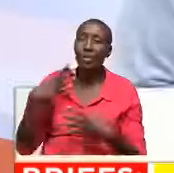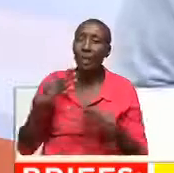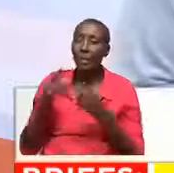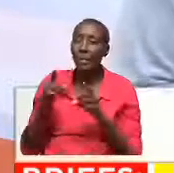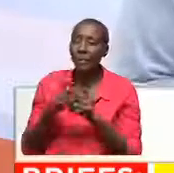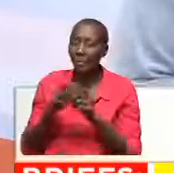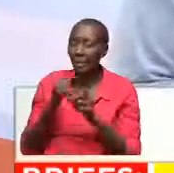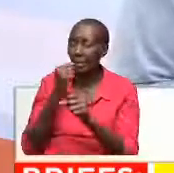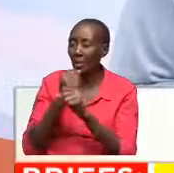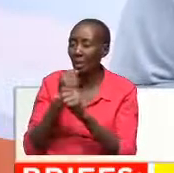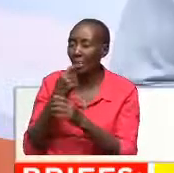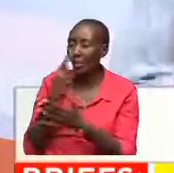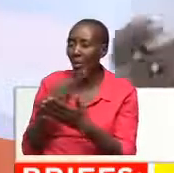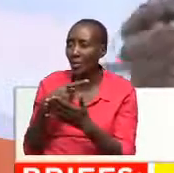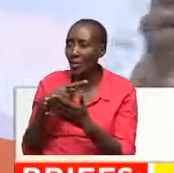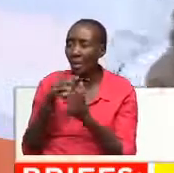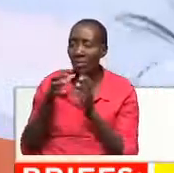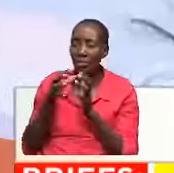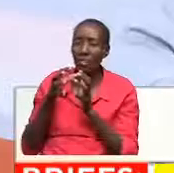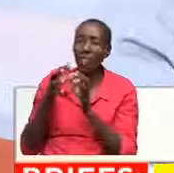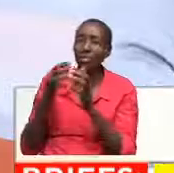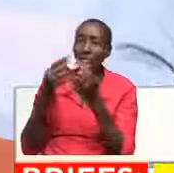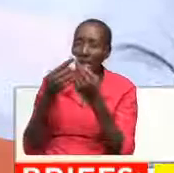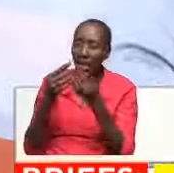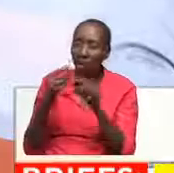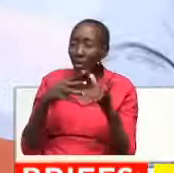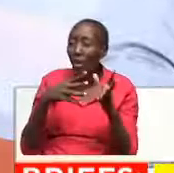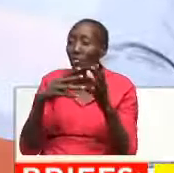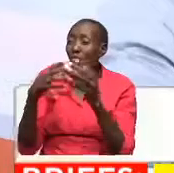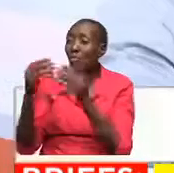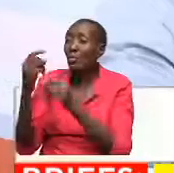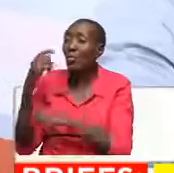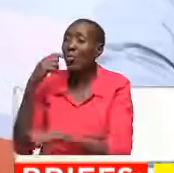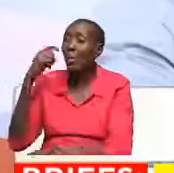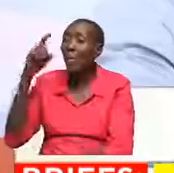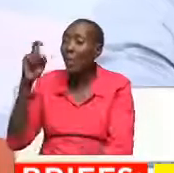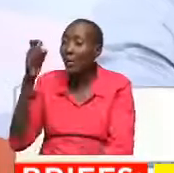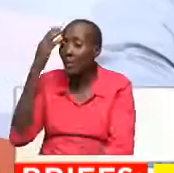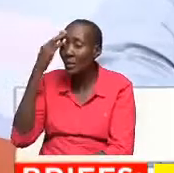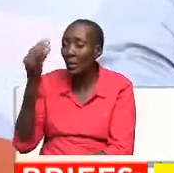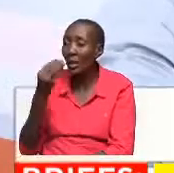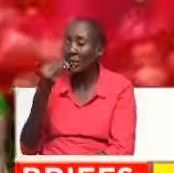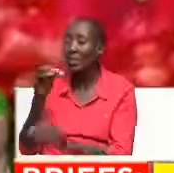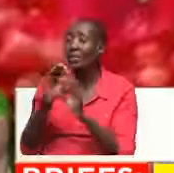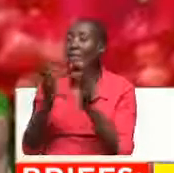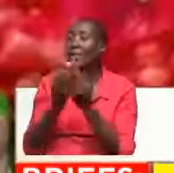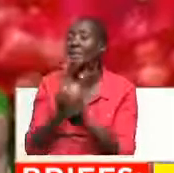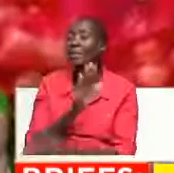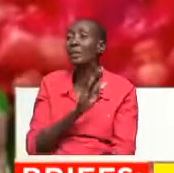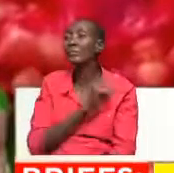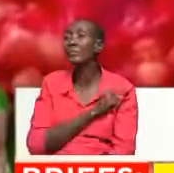workers, says she is forced to break curfew in order to feed her family. Take a look.